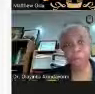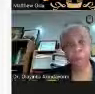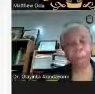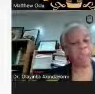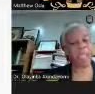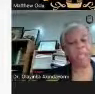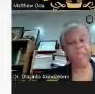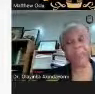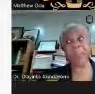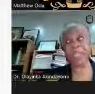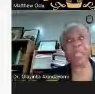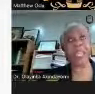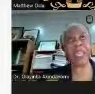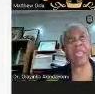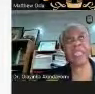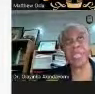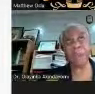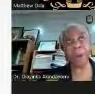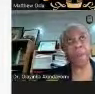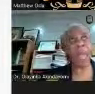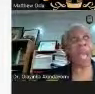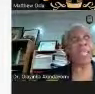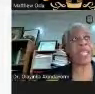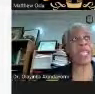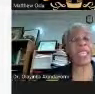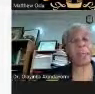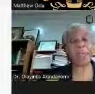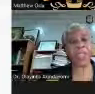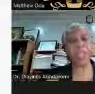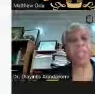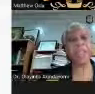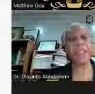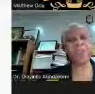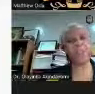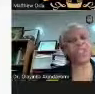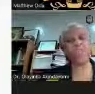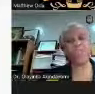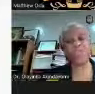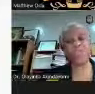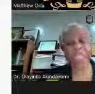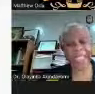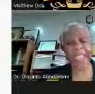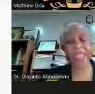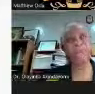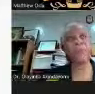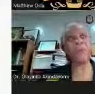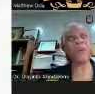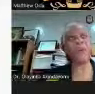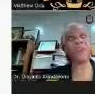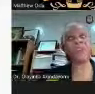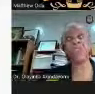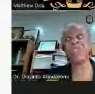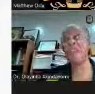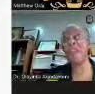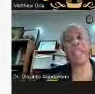on because they're very important in the team and in the scheme of things, but shouldn't really be